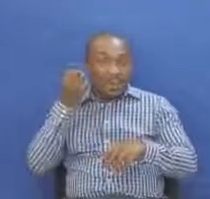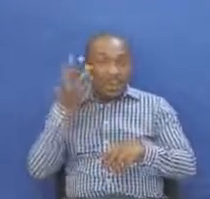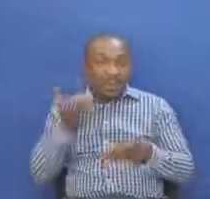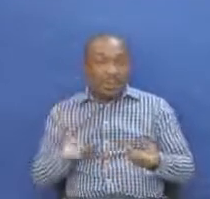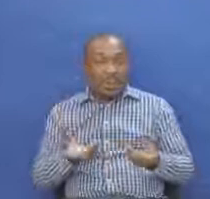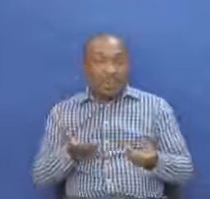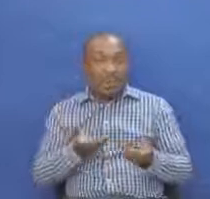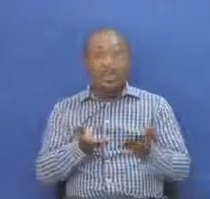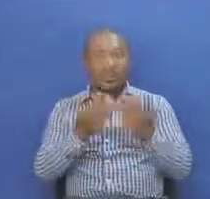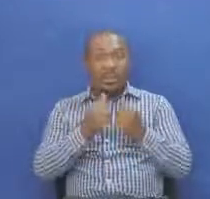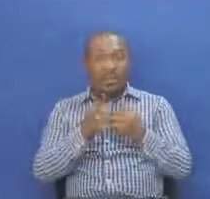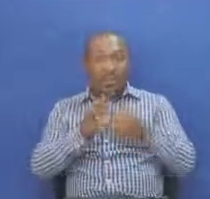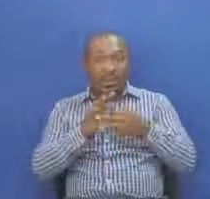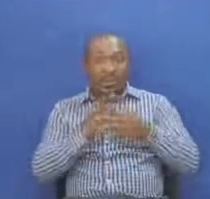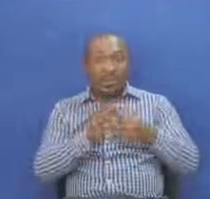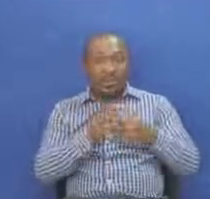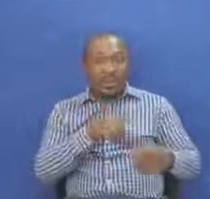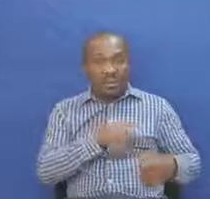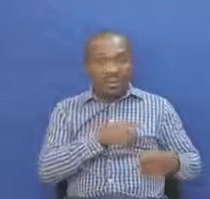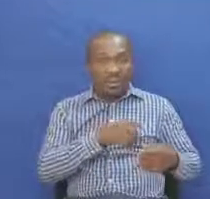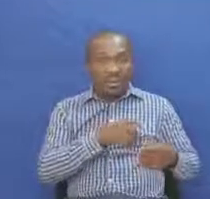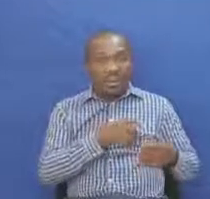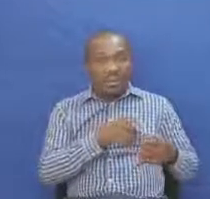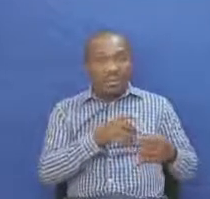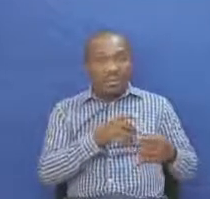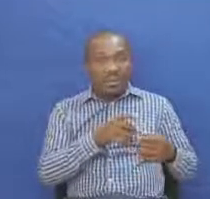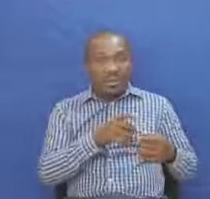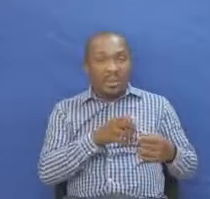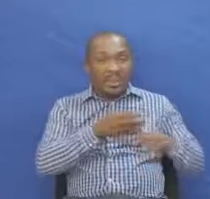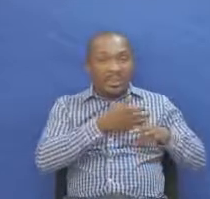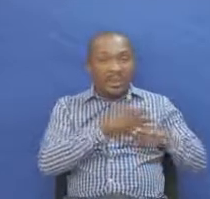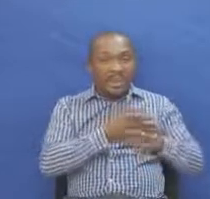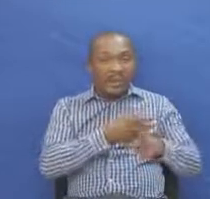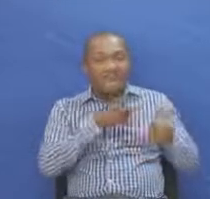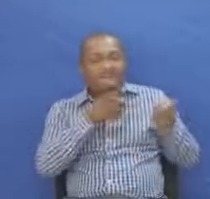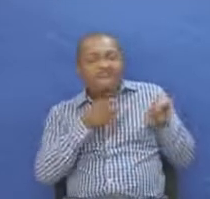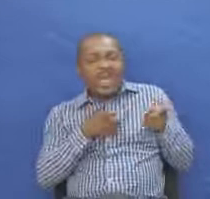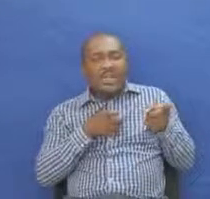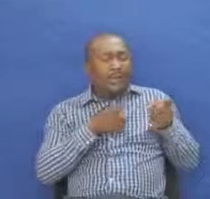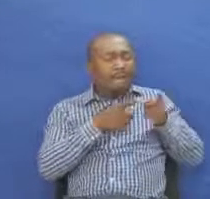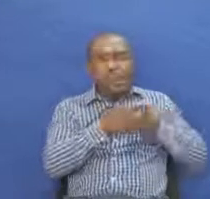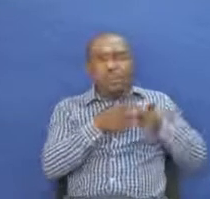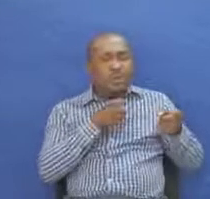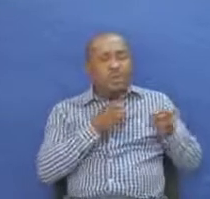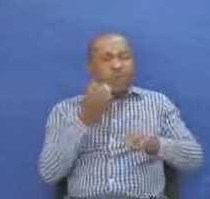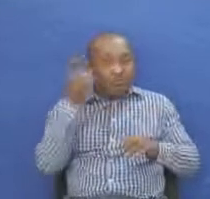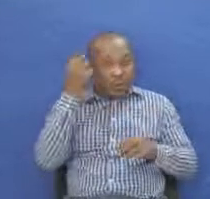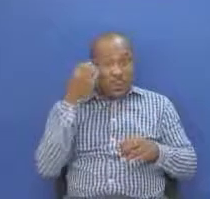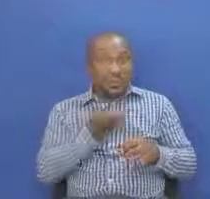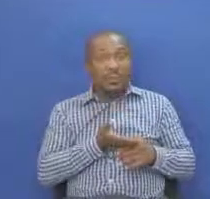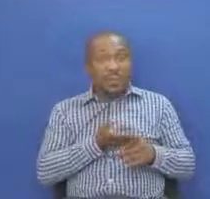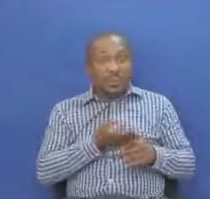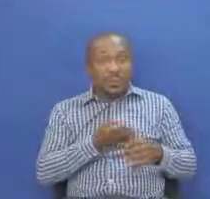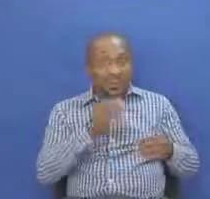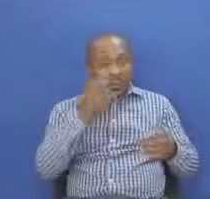it may involve the cells being fighting against the pathogens, or the effect being produced by the pathogens may bring about the